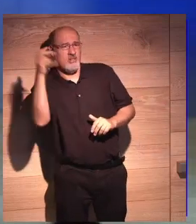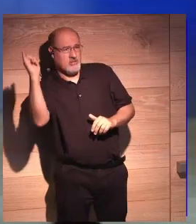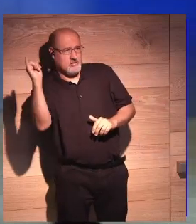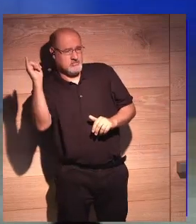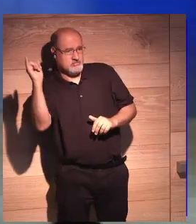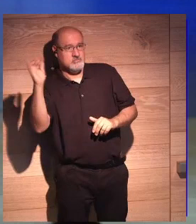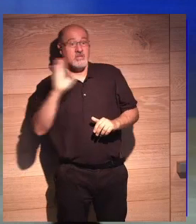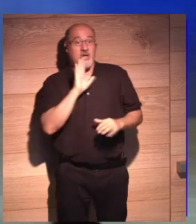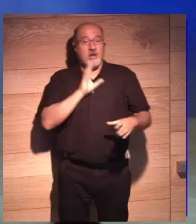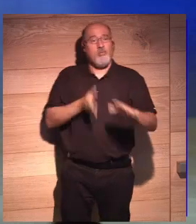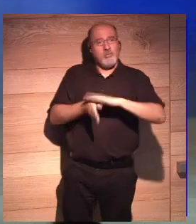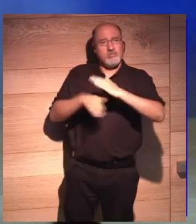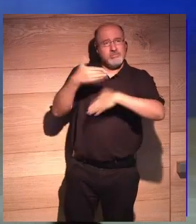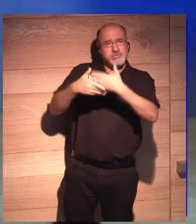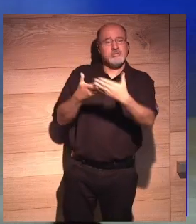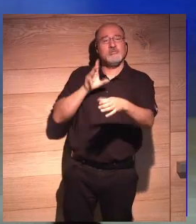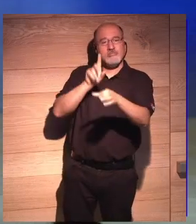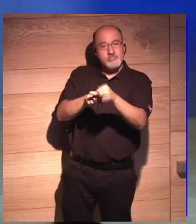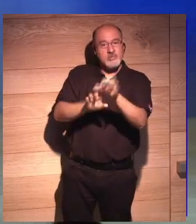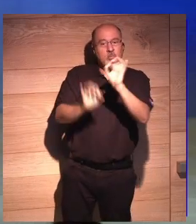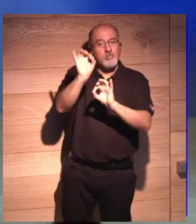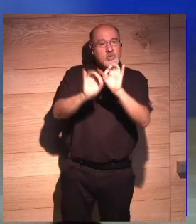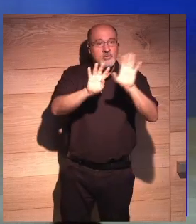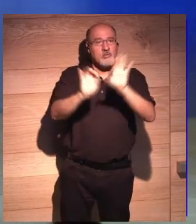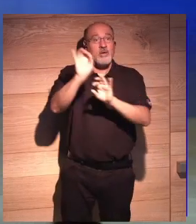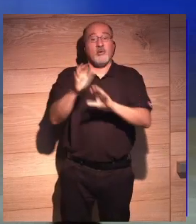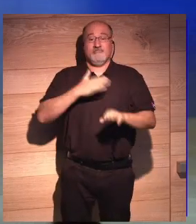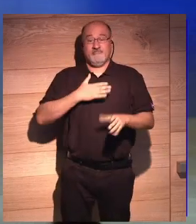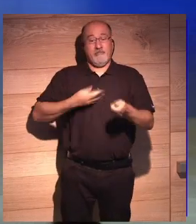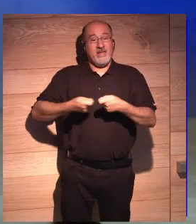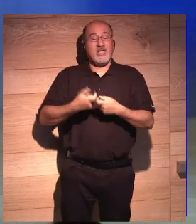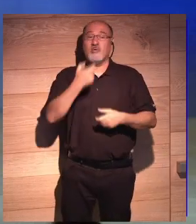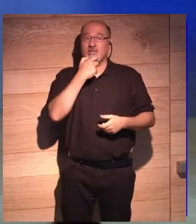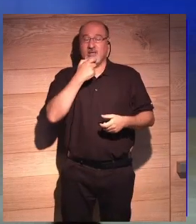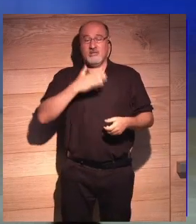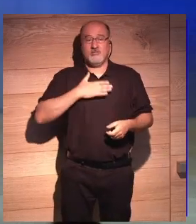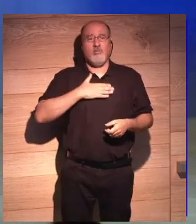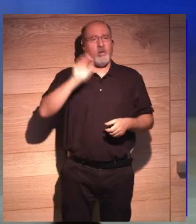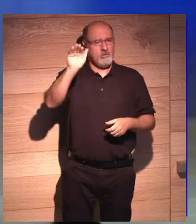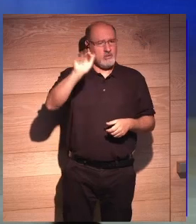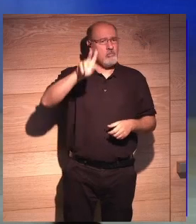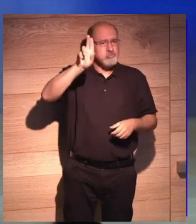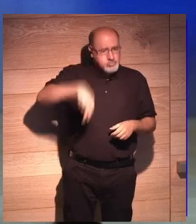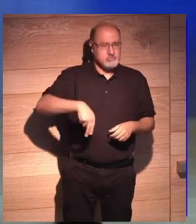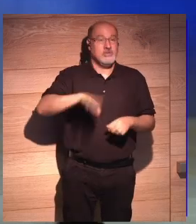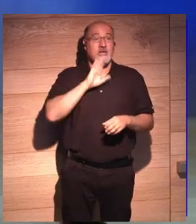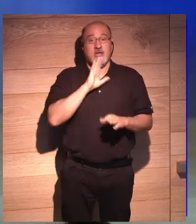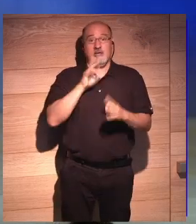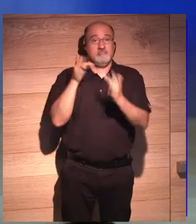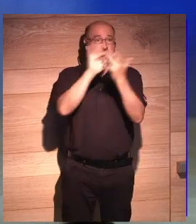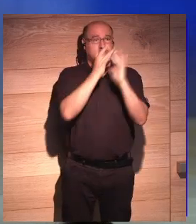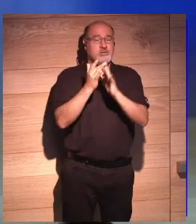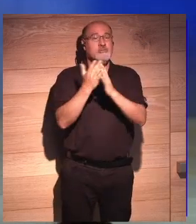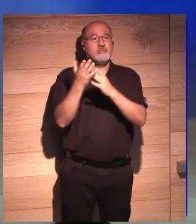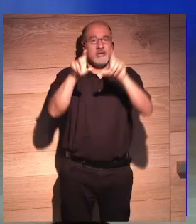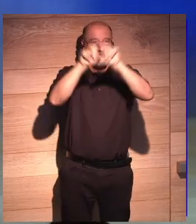that percentage is because it's a very international market. I've spent a lot of time over the last few weeks talking to big US studios